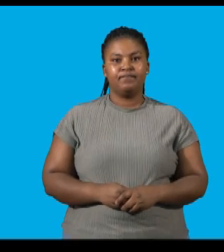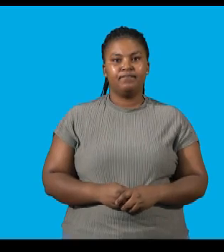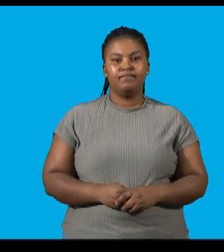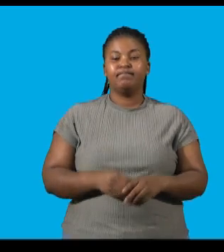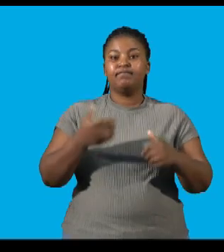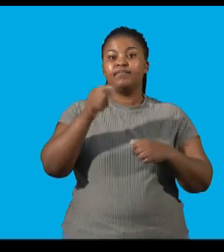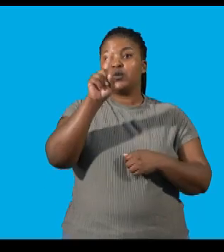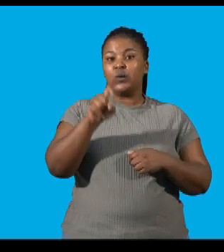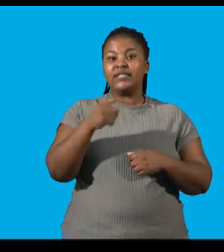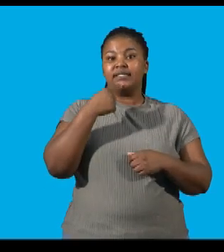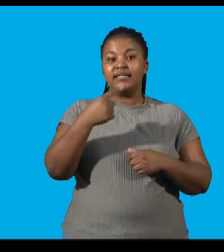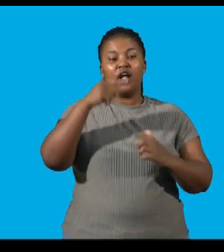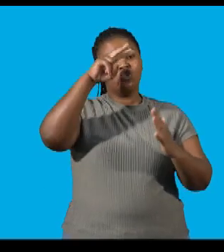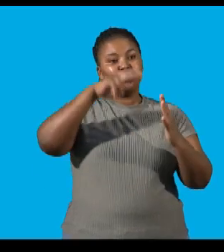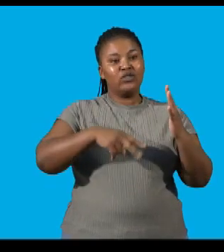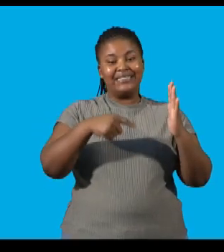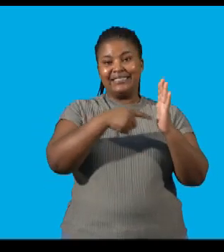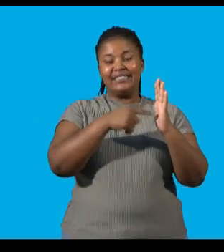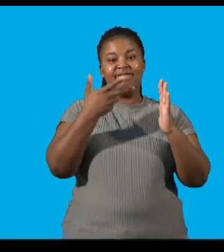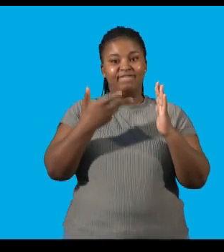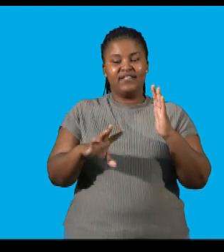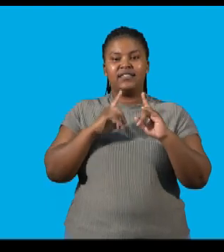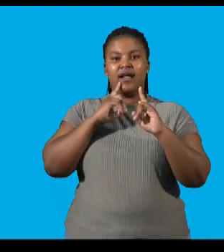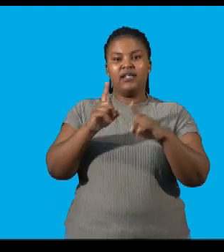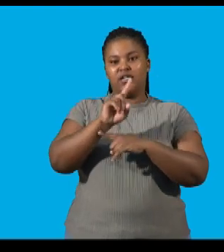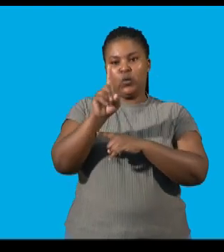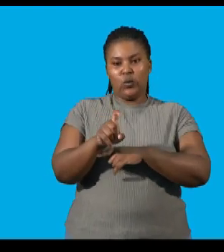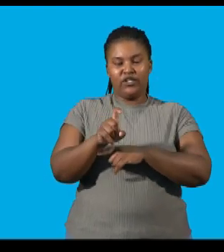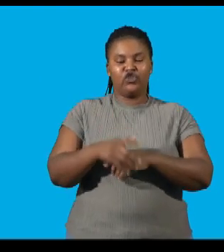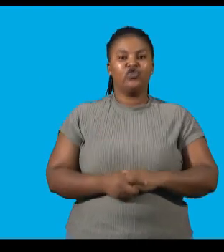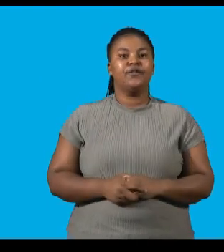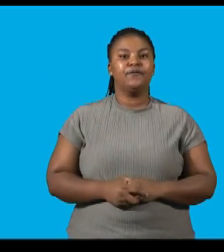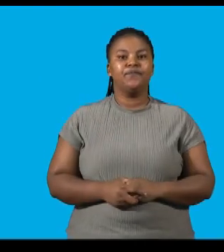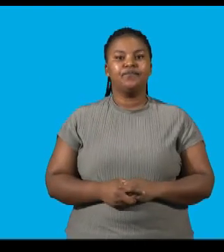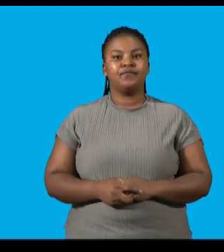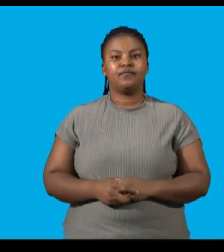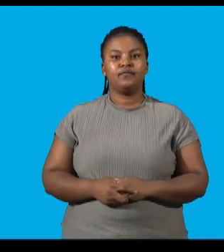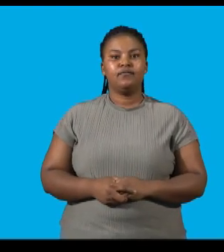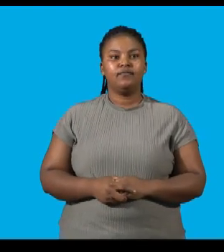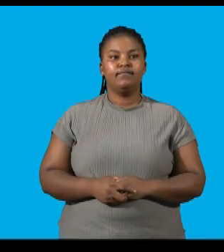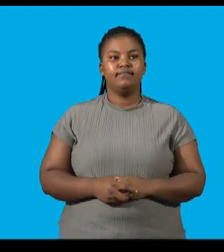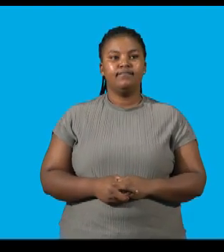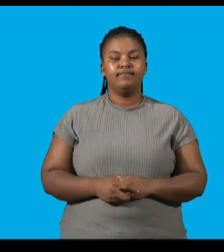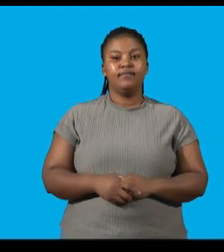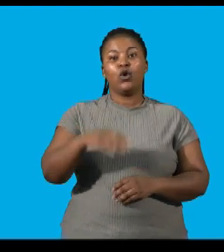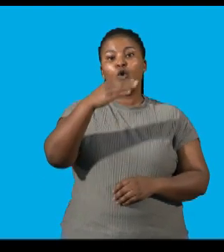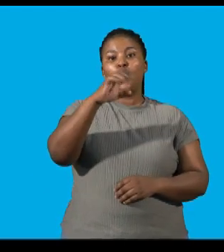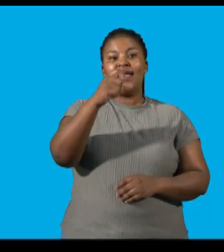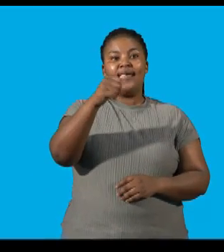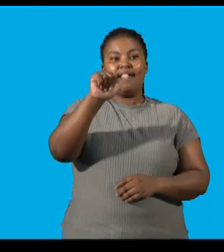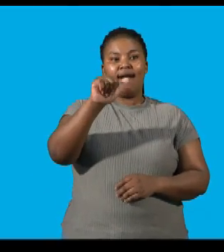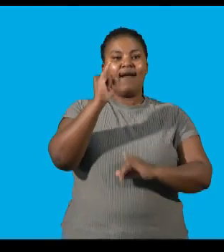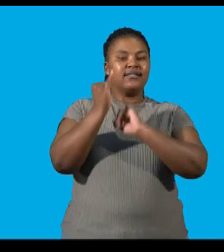The next question, study the extract and answer the questions that follow. So study the extract. Heading,